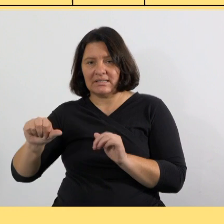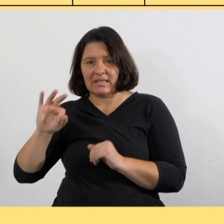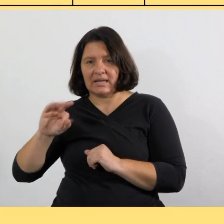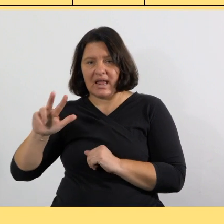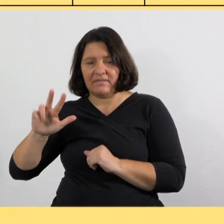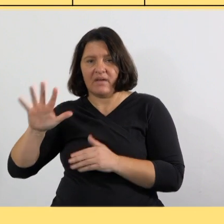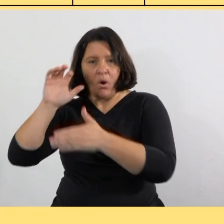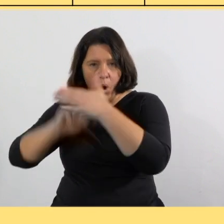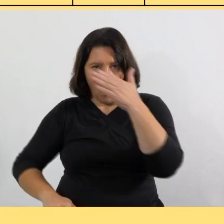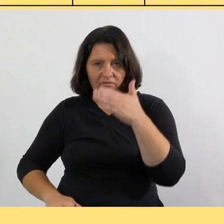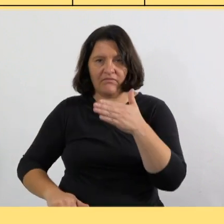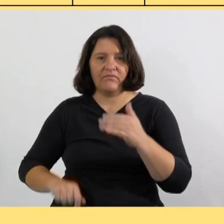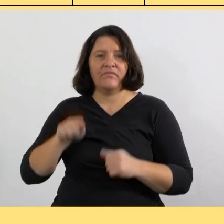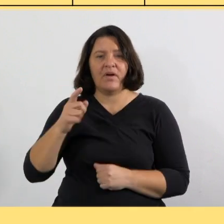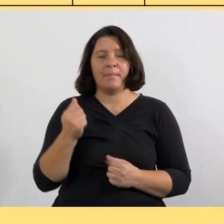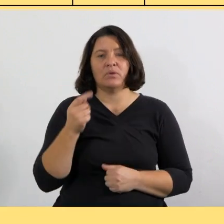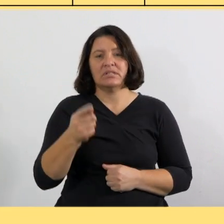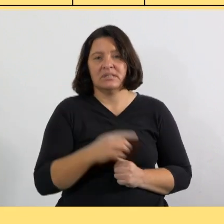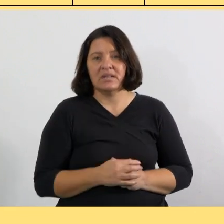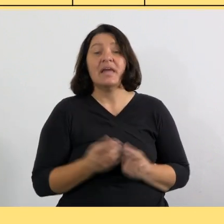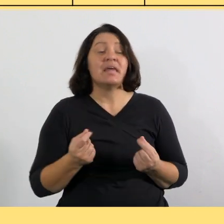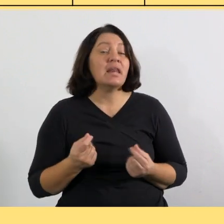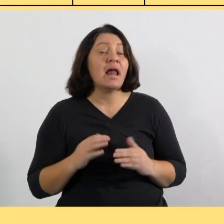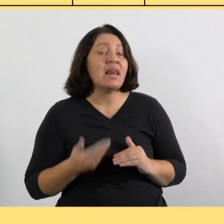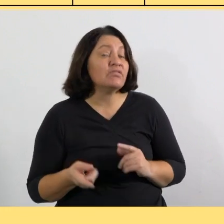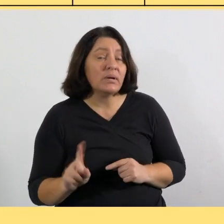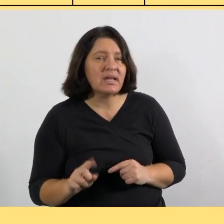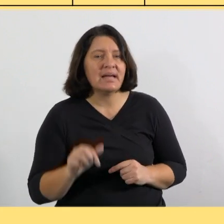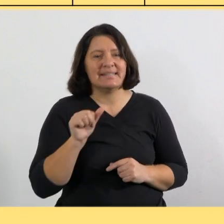106,385. Then you should get a balance carry down, which is